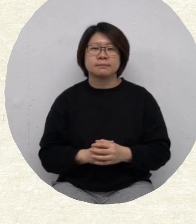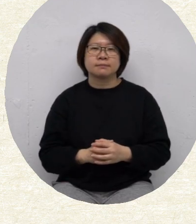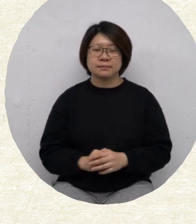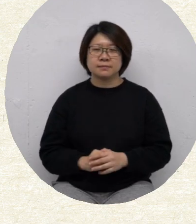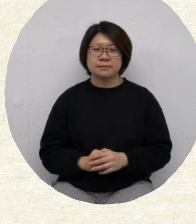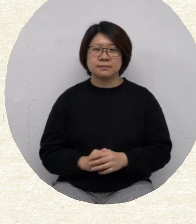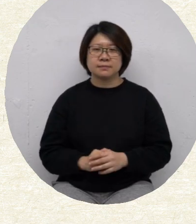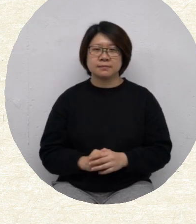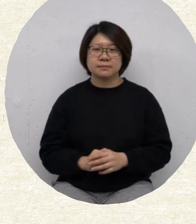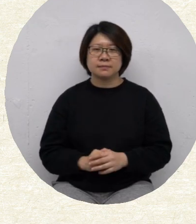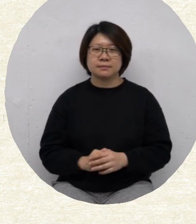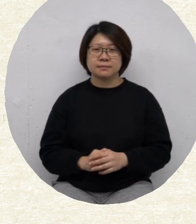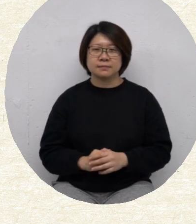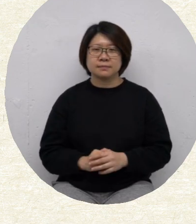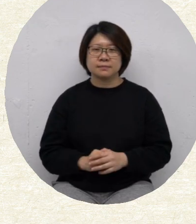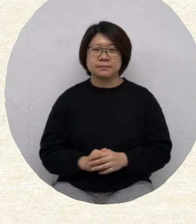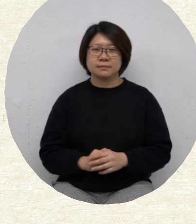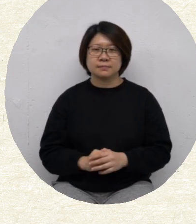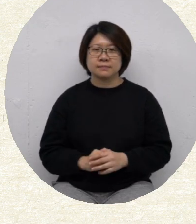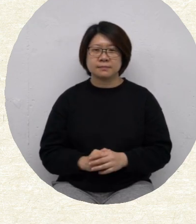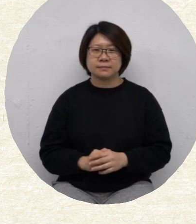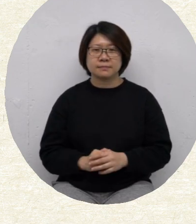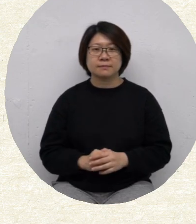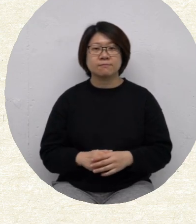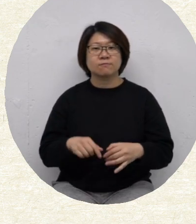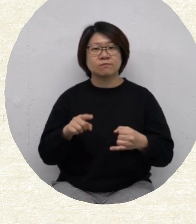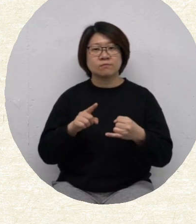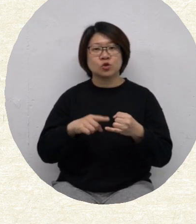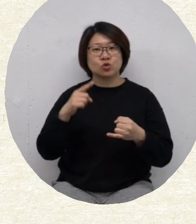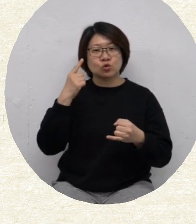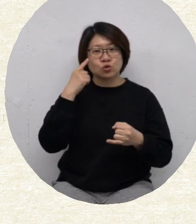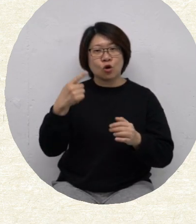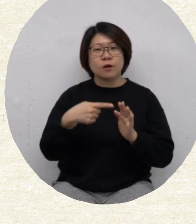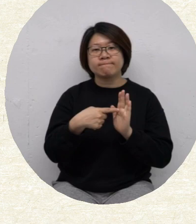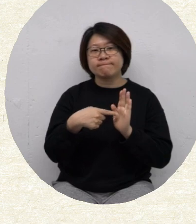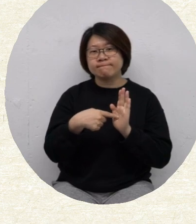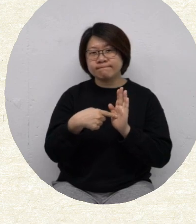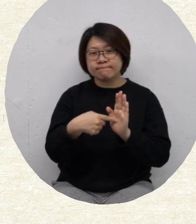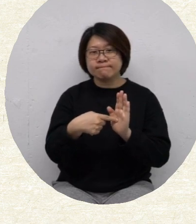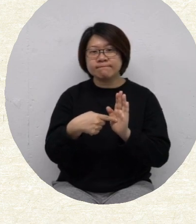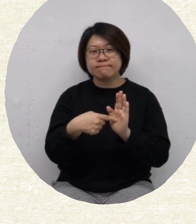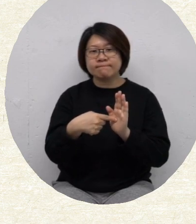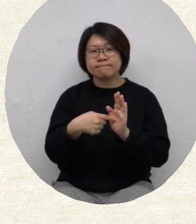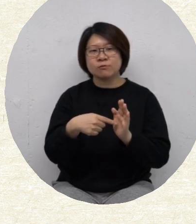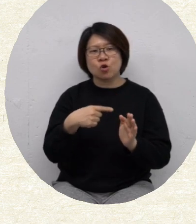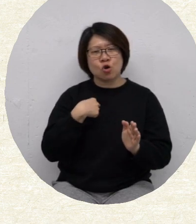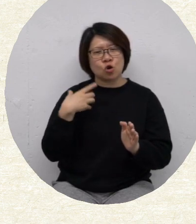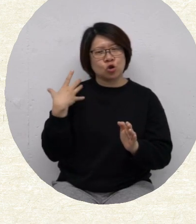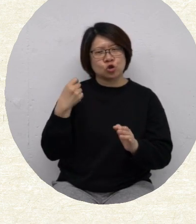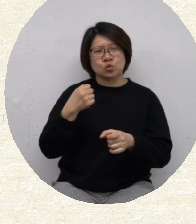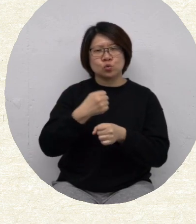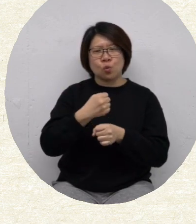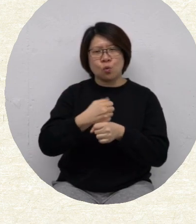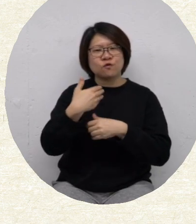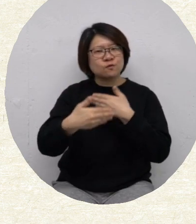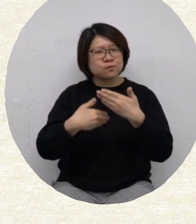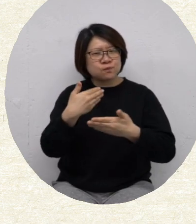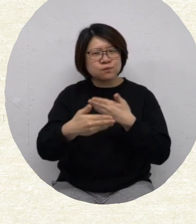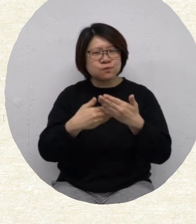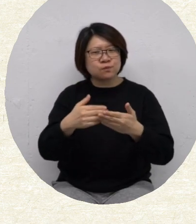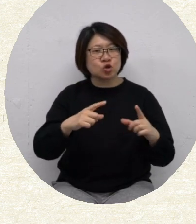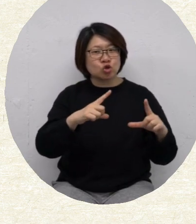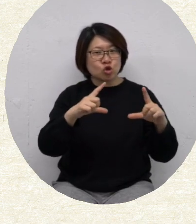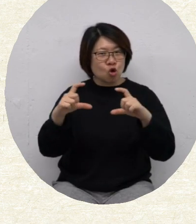exhibition, I made fresh cut flower arrangements every week, inspired by my prints and also by traditional ikebana